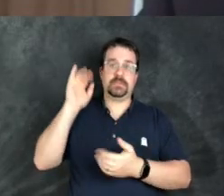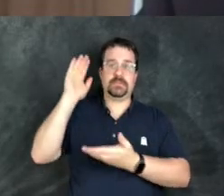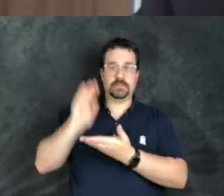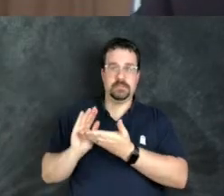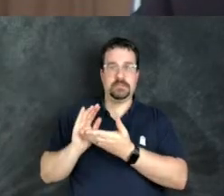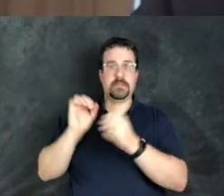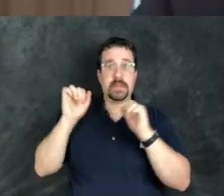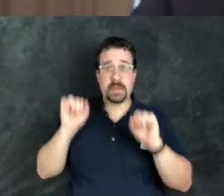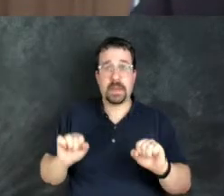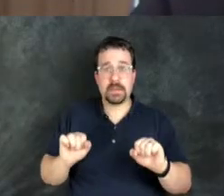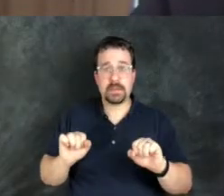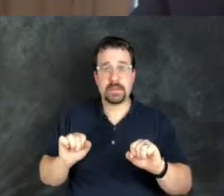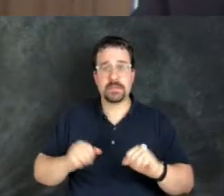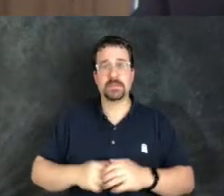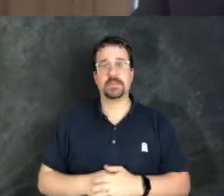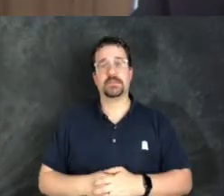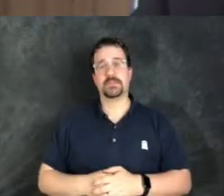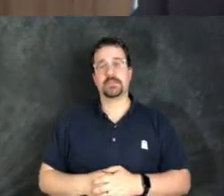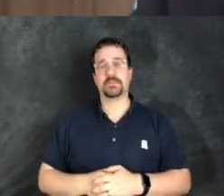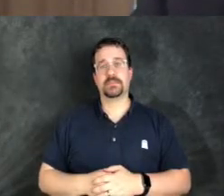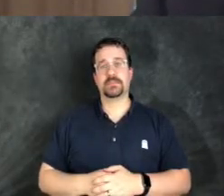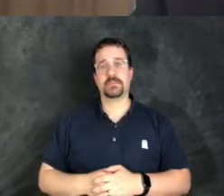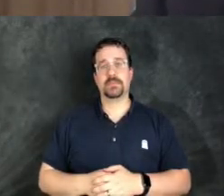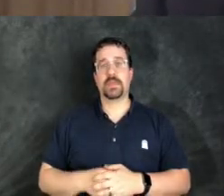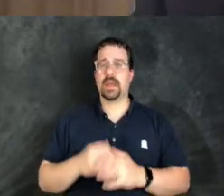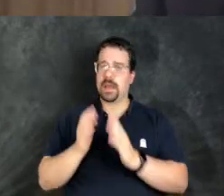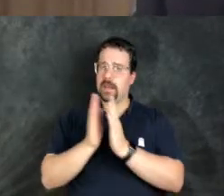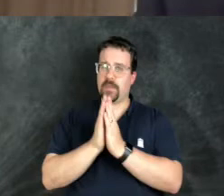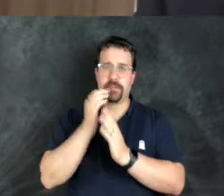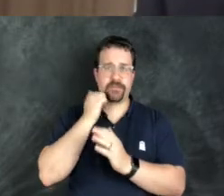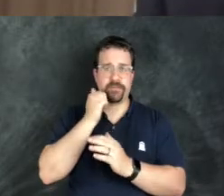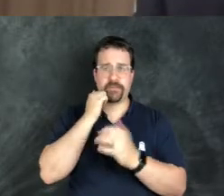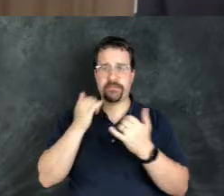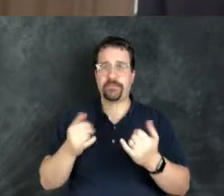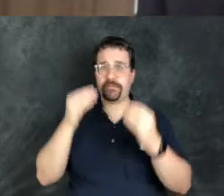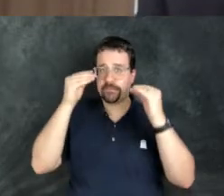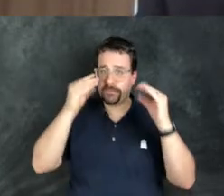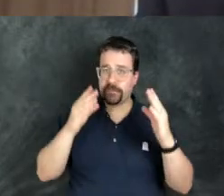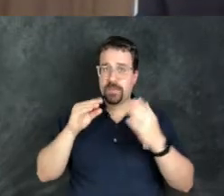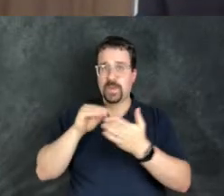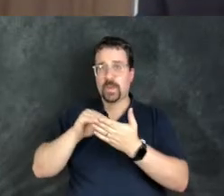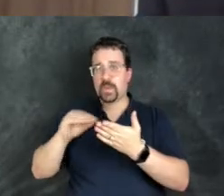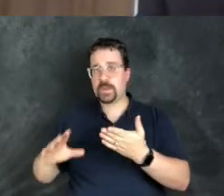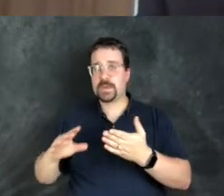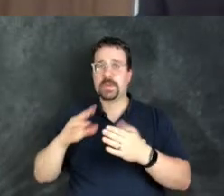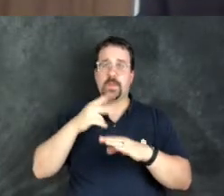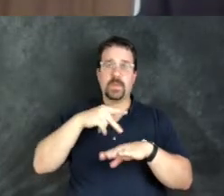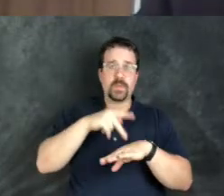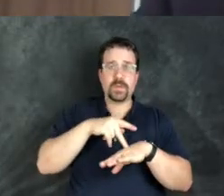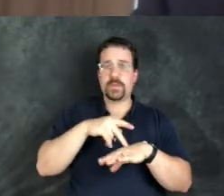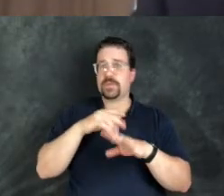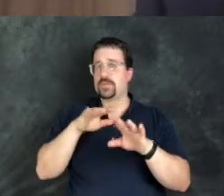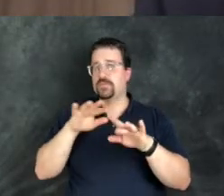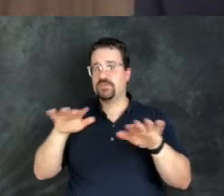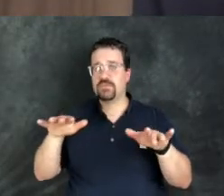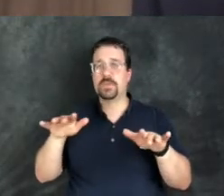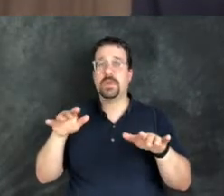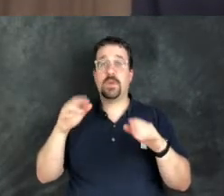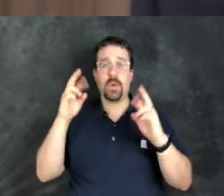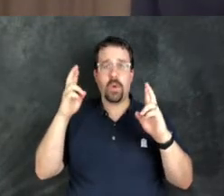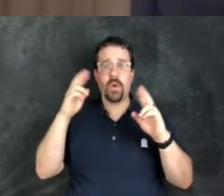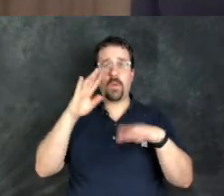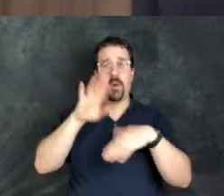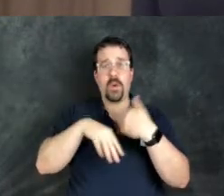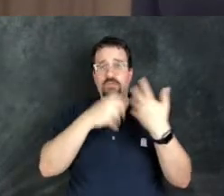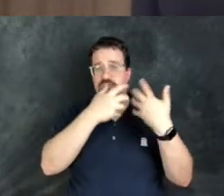mitigated. You know, I pray every day now for our teachers, our students, and administrators in hopes that